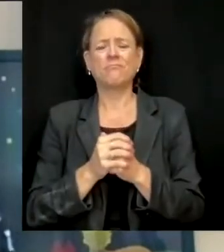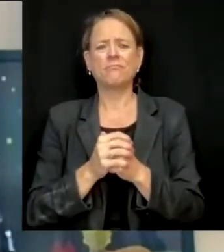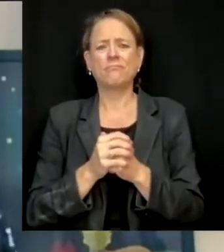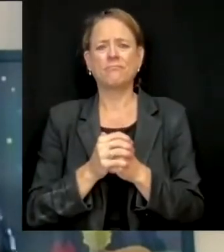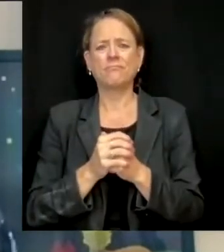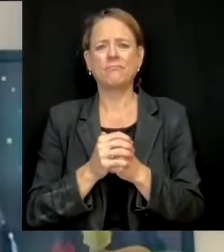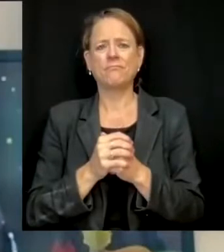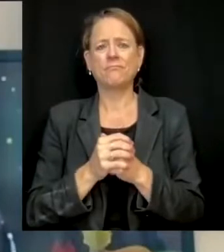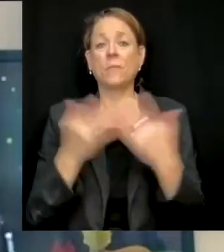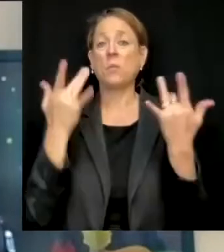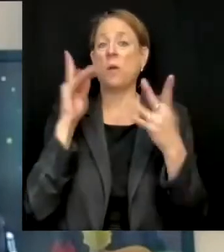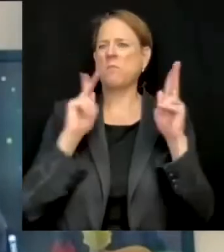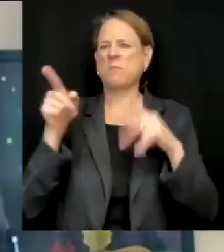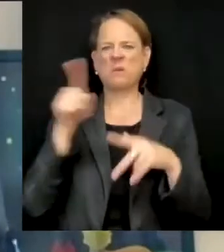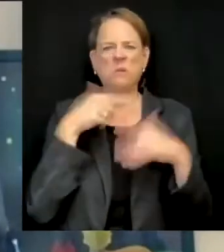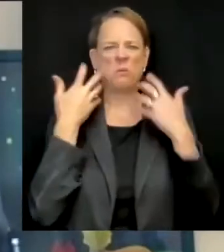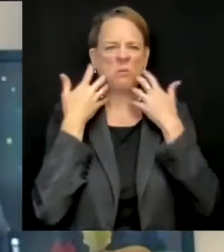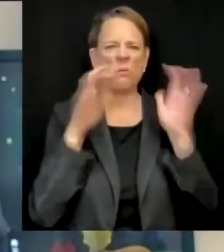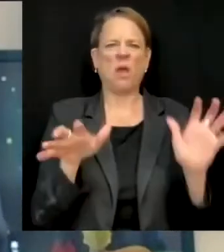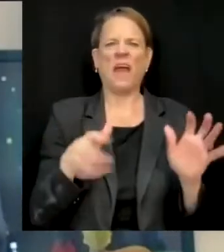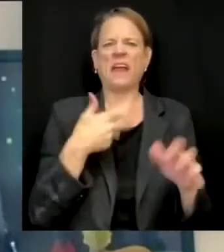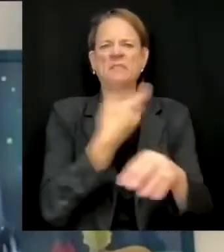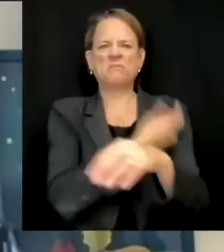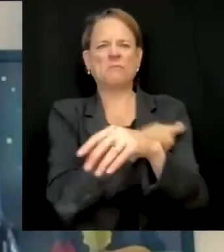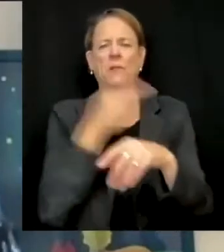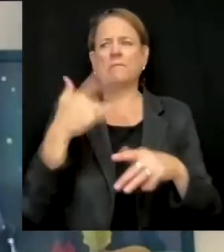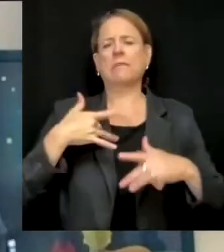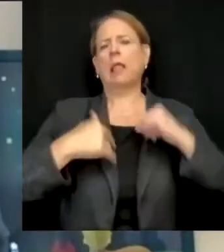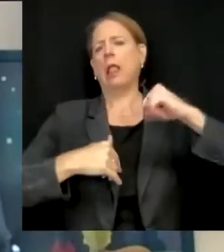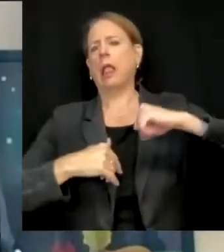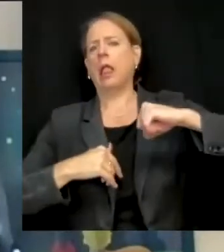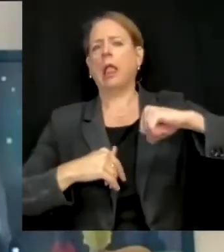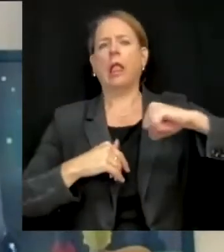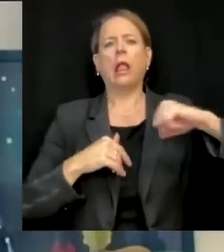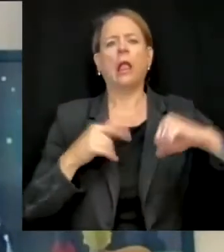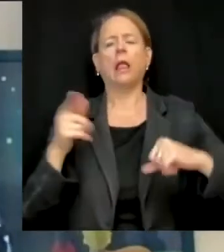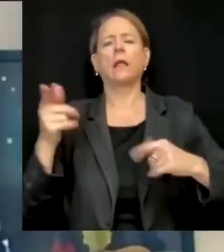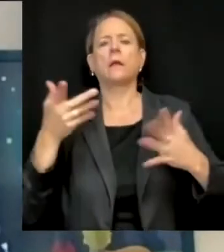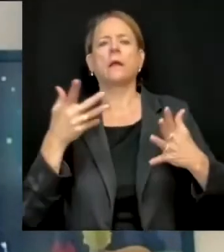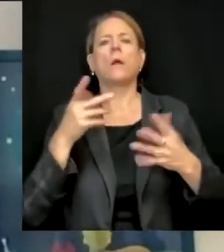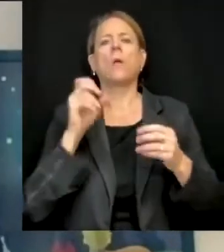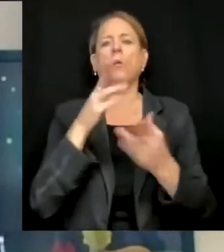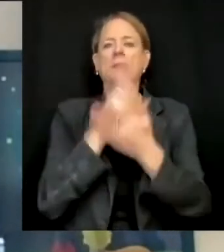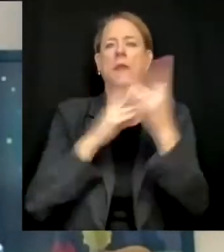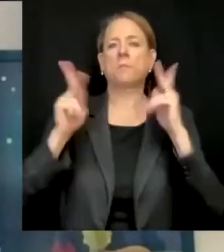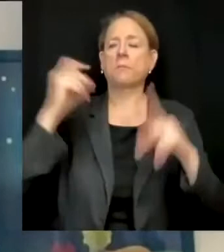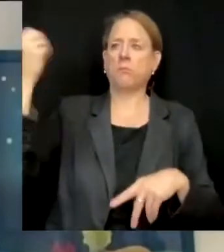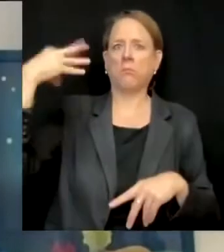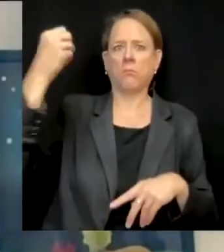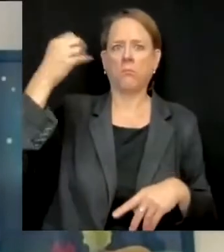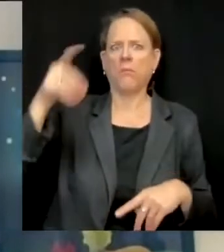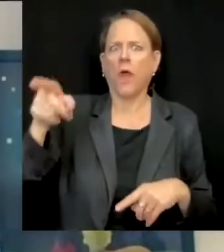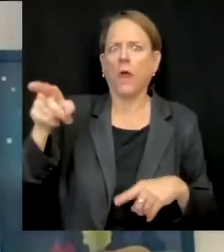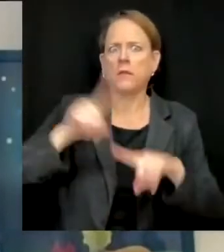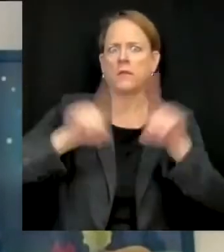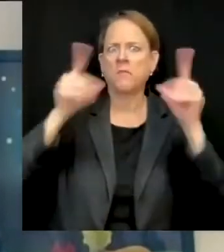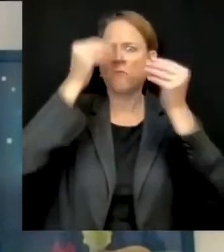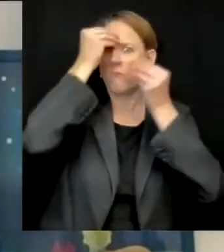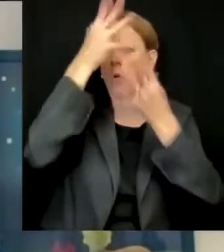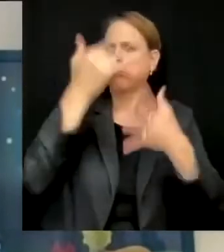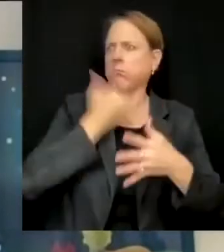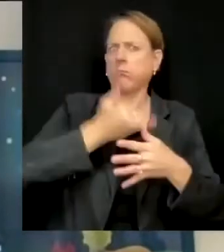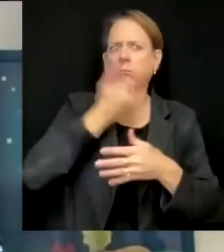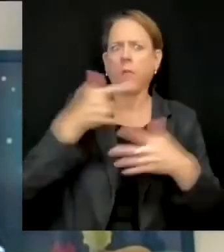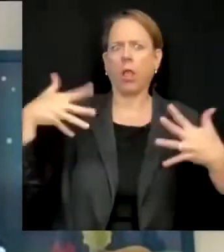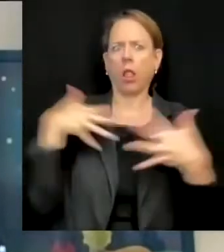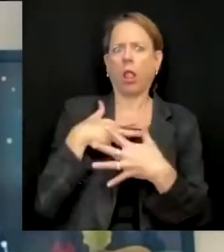about vaccines via social media or friends or family members who were also informed by errant